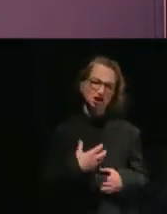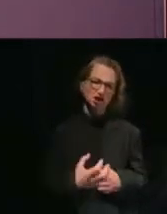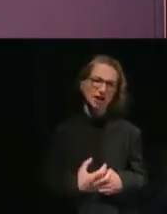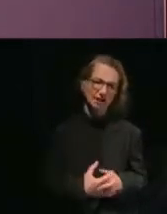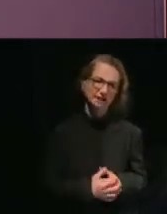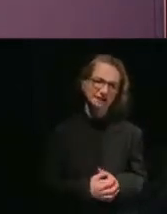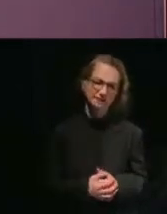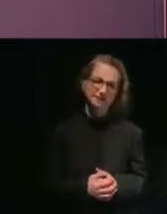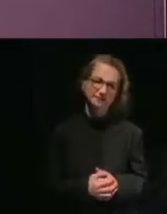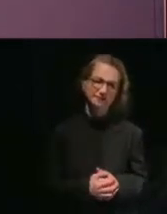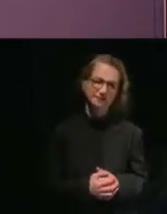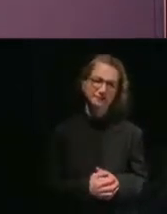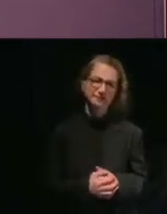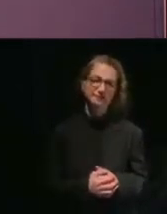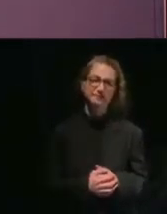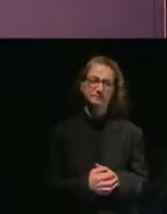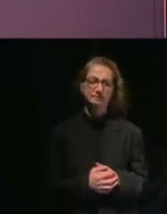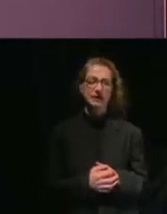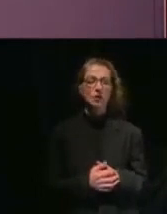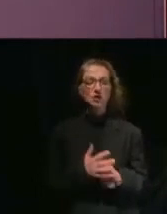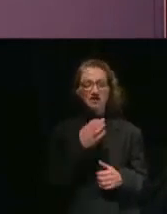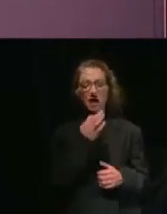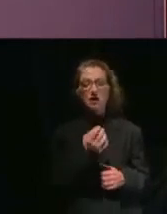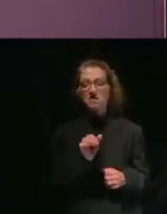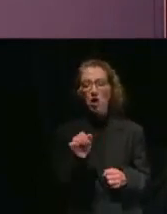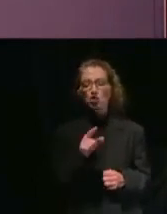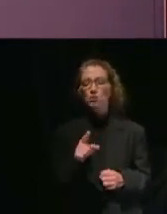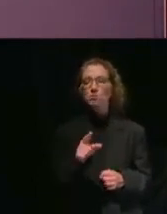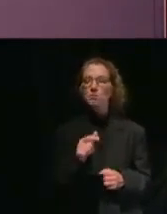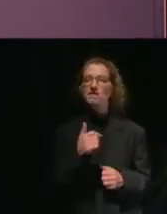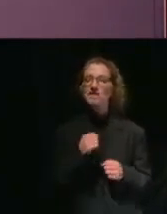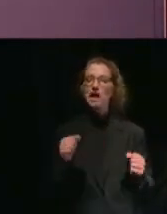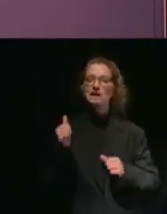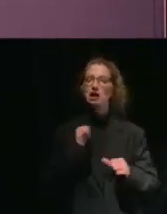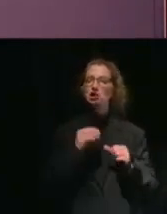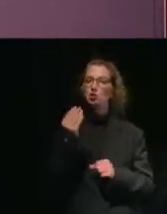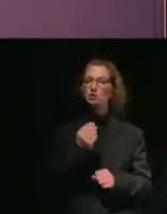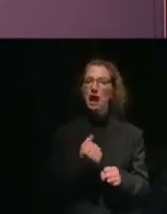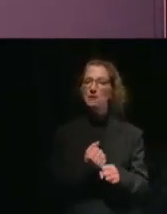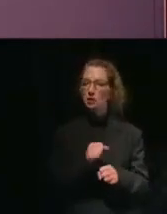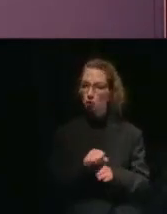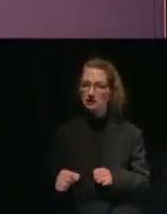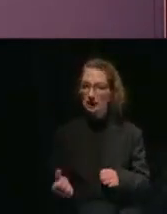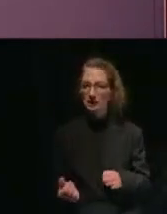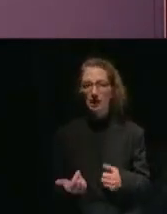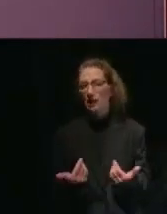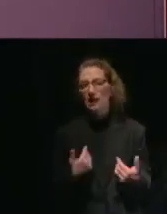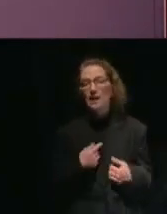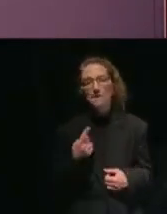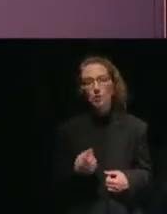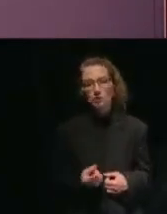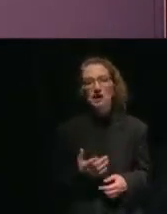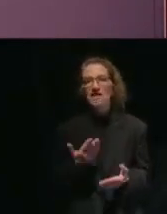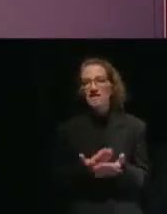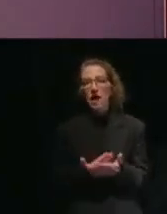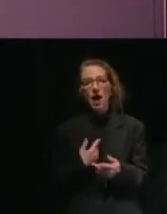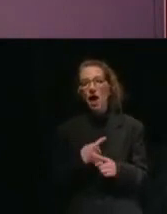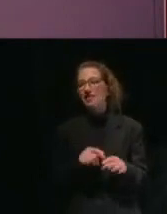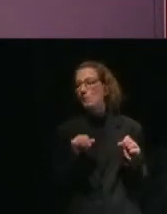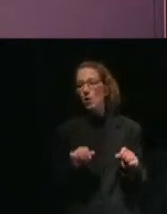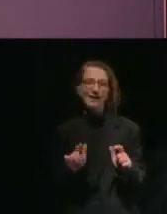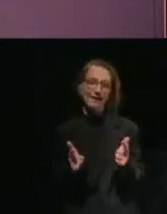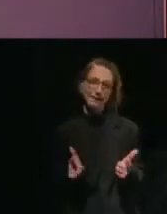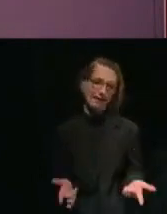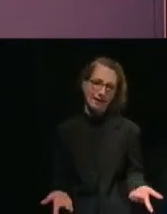motiviert dich in den freien darstellenden Künsten zu very strongly expressed the desire to work in a permanently employed situation.